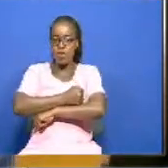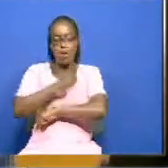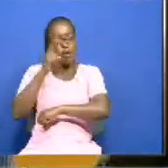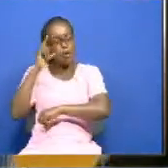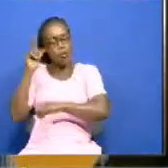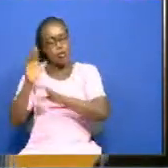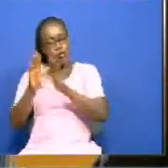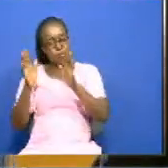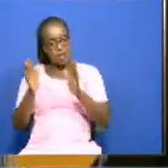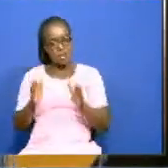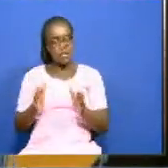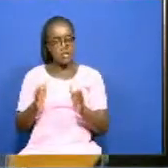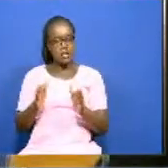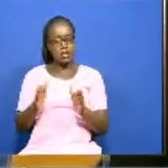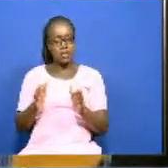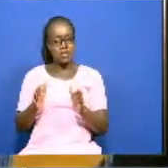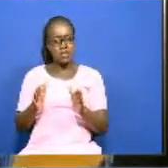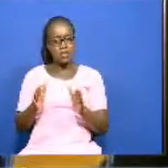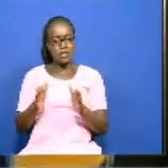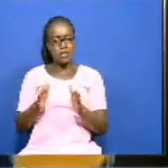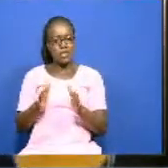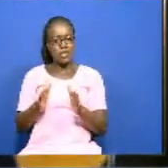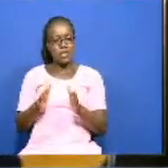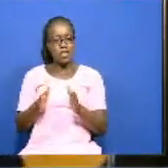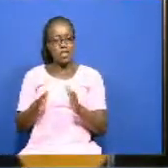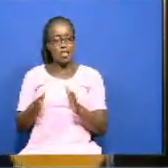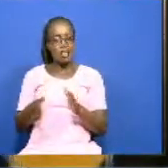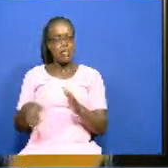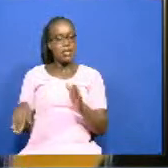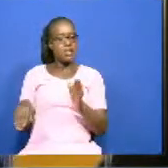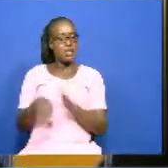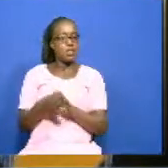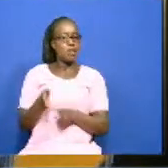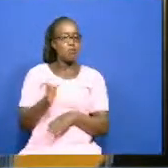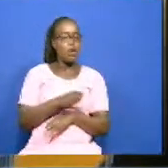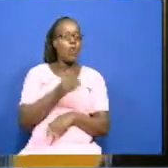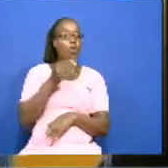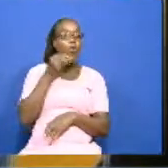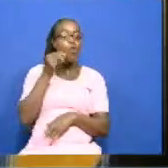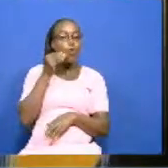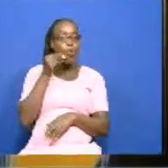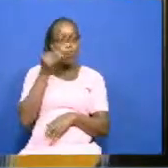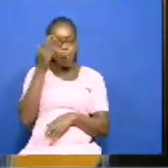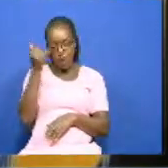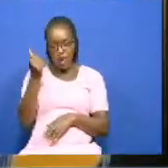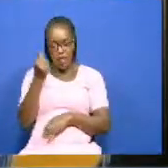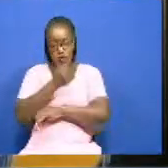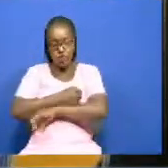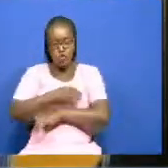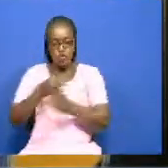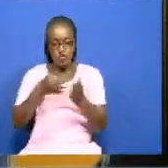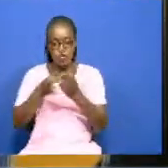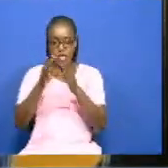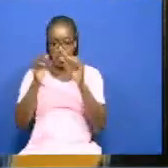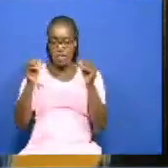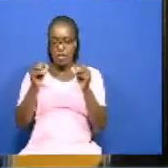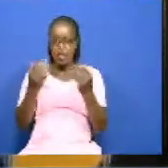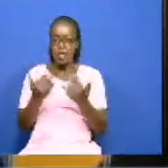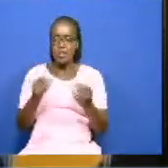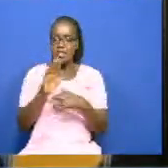sector for that matter, is sent home because of school fees. every child must be admitted into